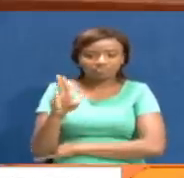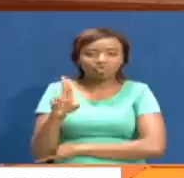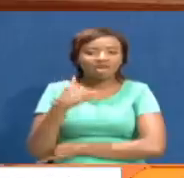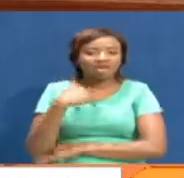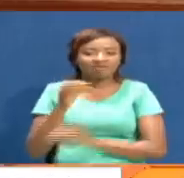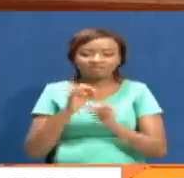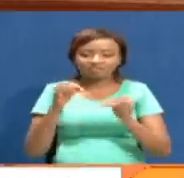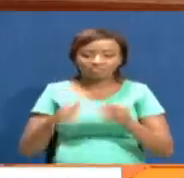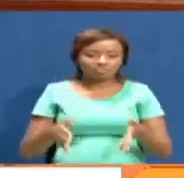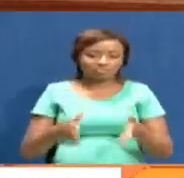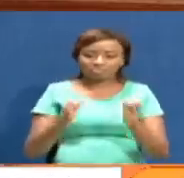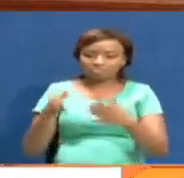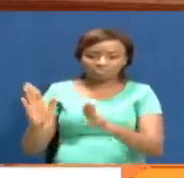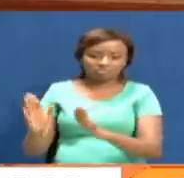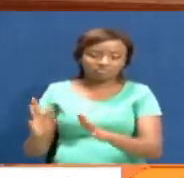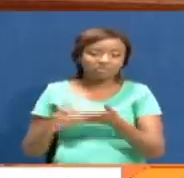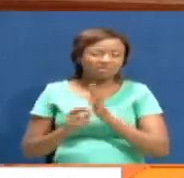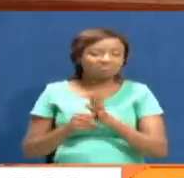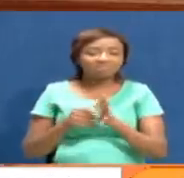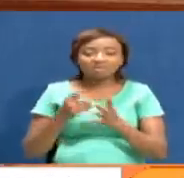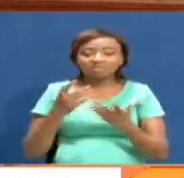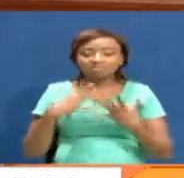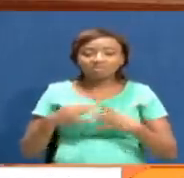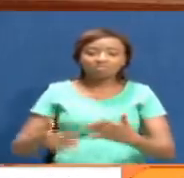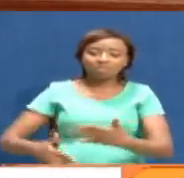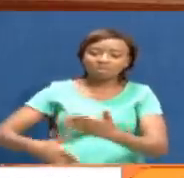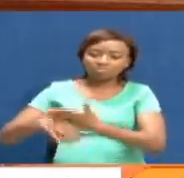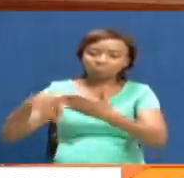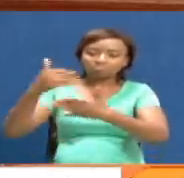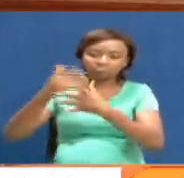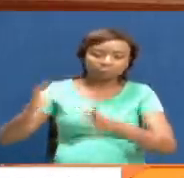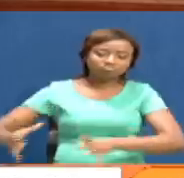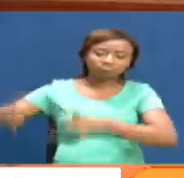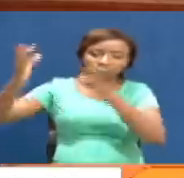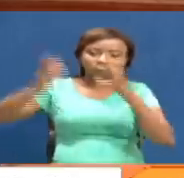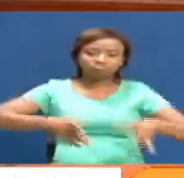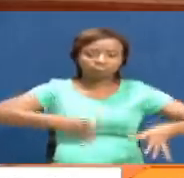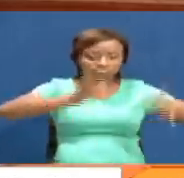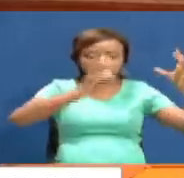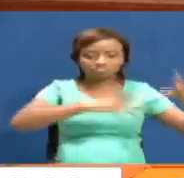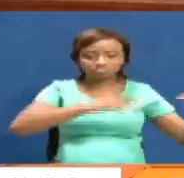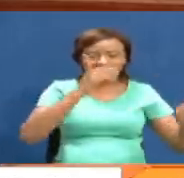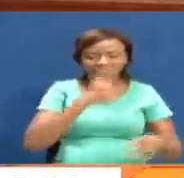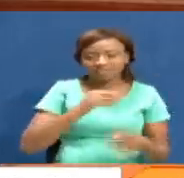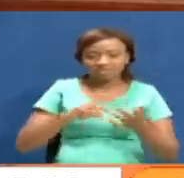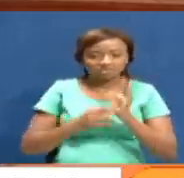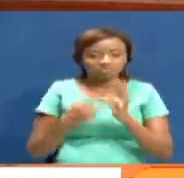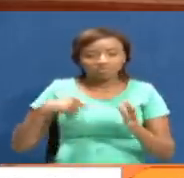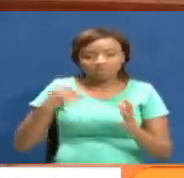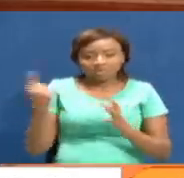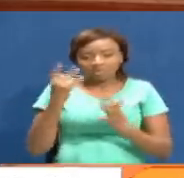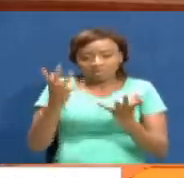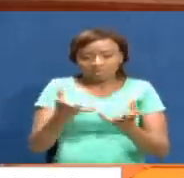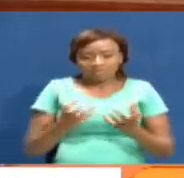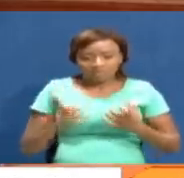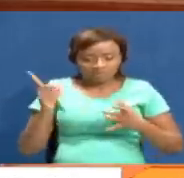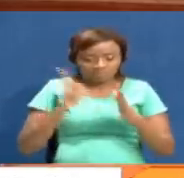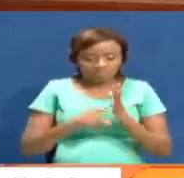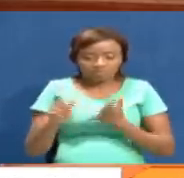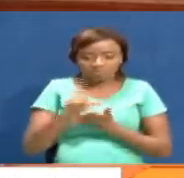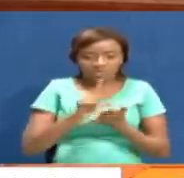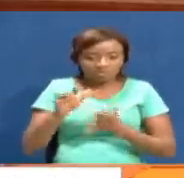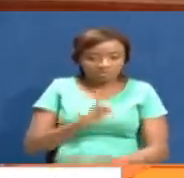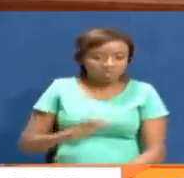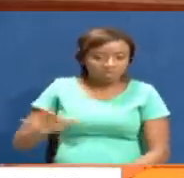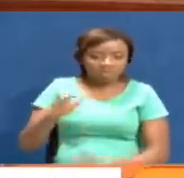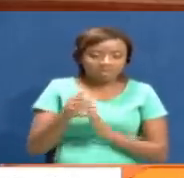people building in the designated areas for roads. So all we required is the local